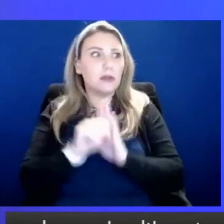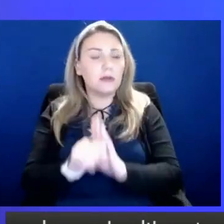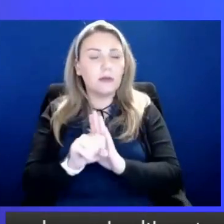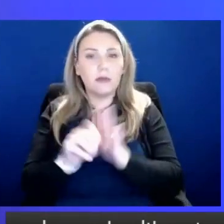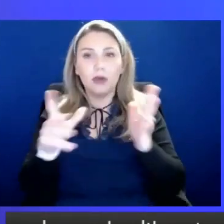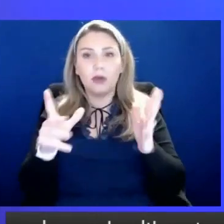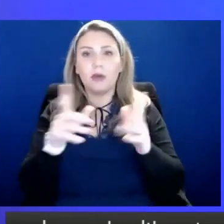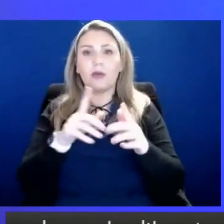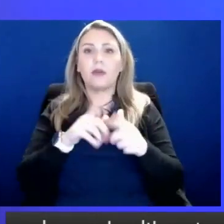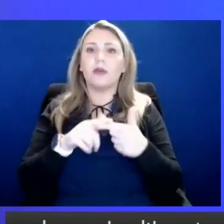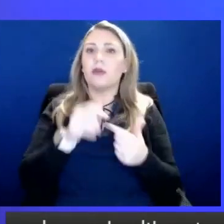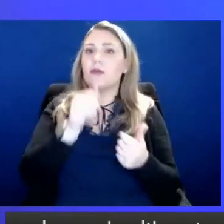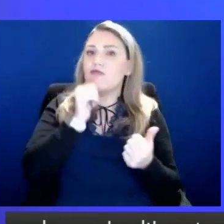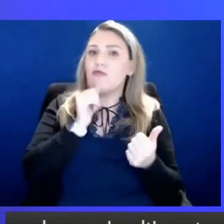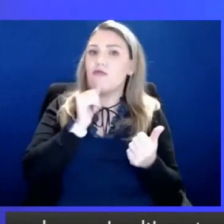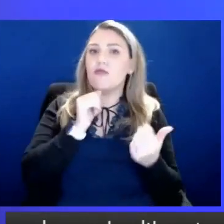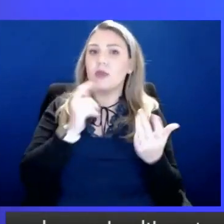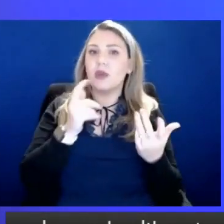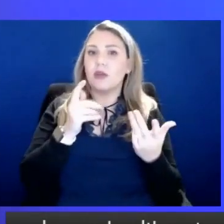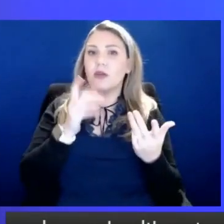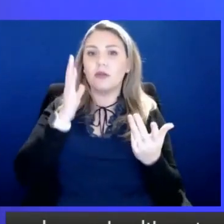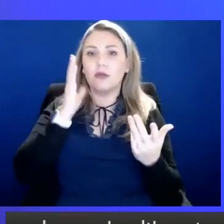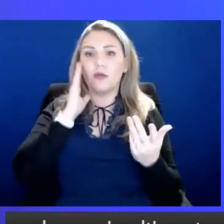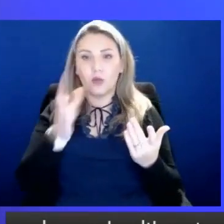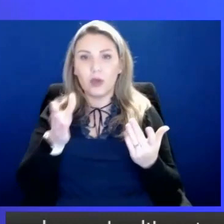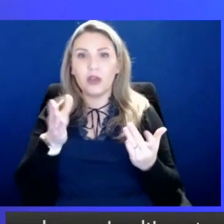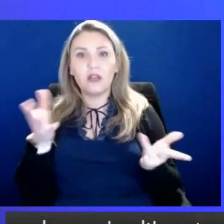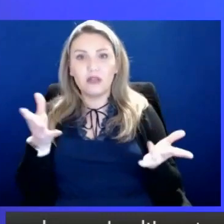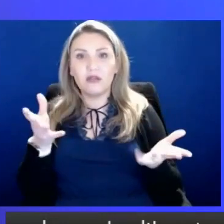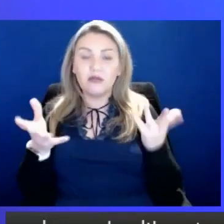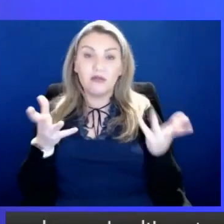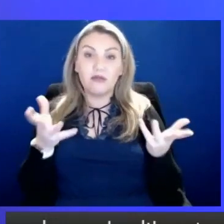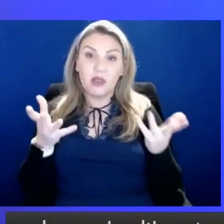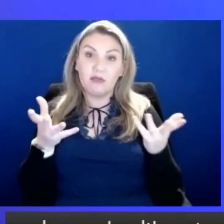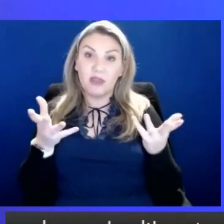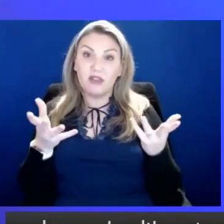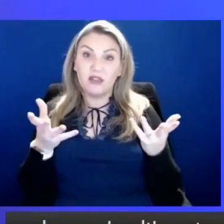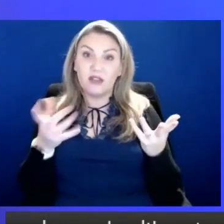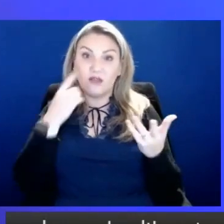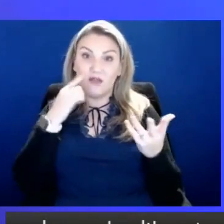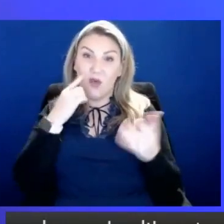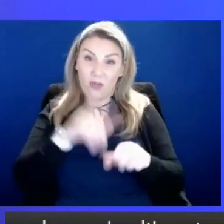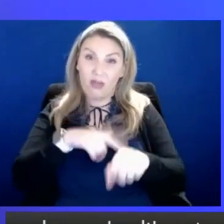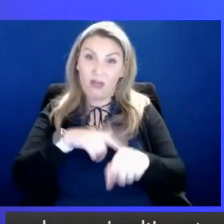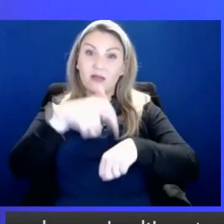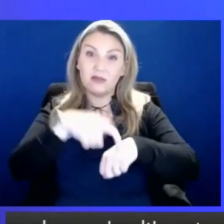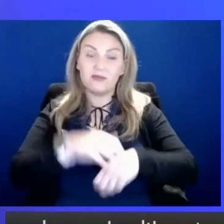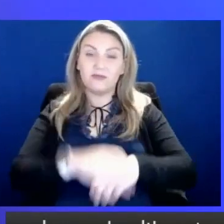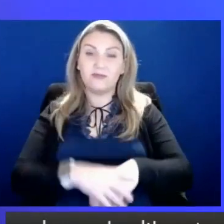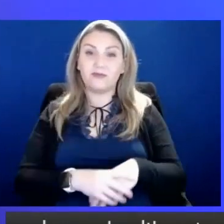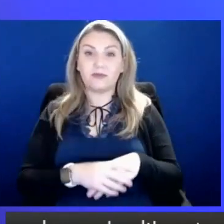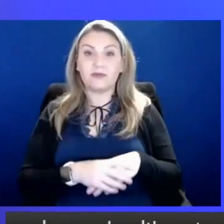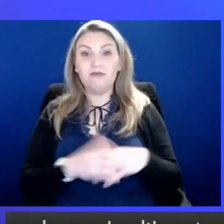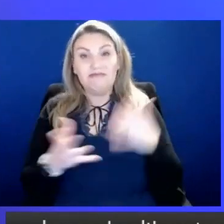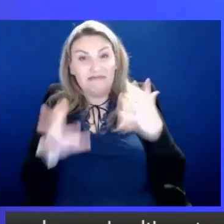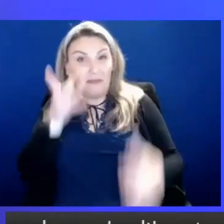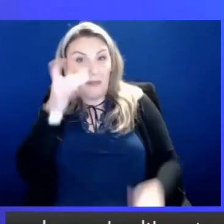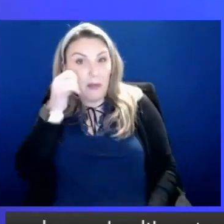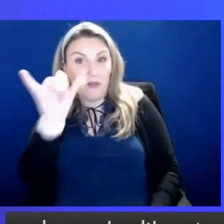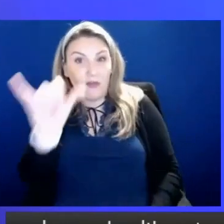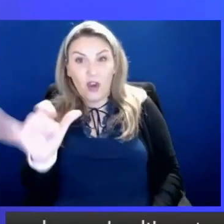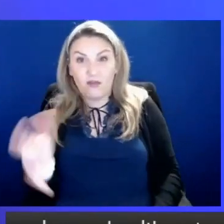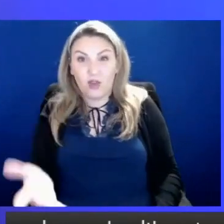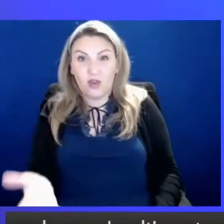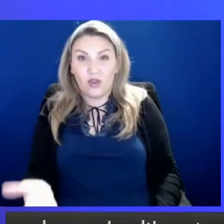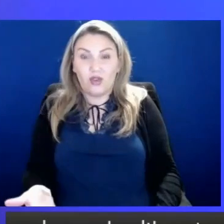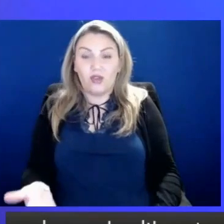coping with that this is going to be how it's going to be for this long. and maybe forever. And so we talked a